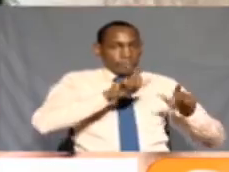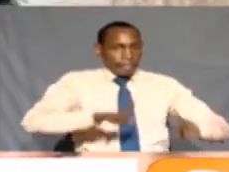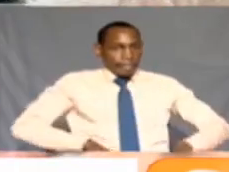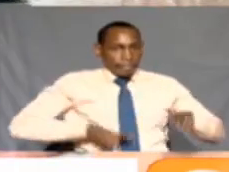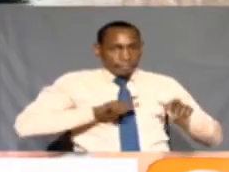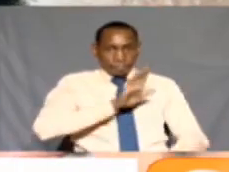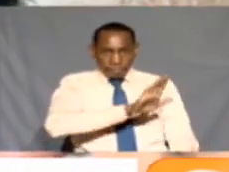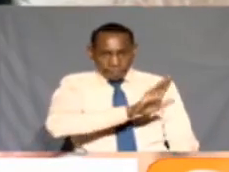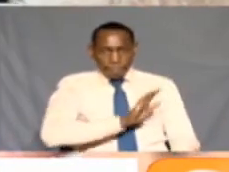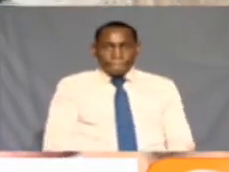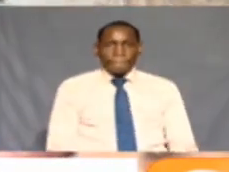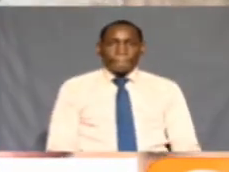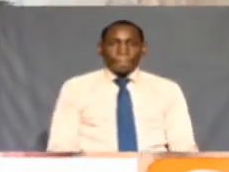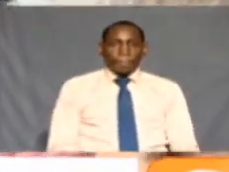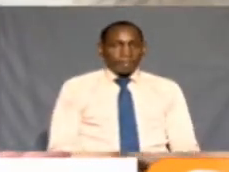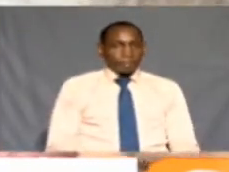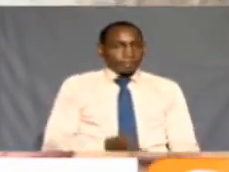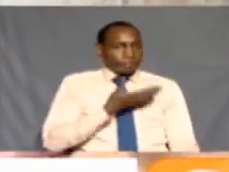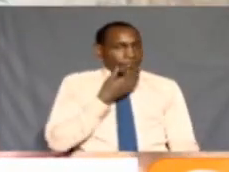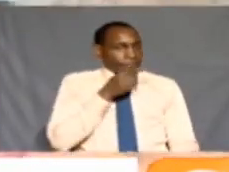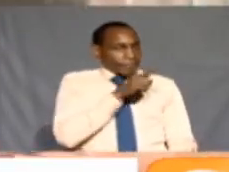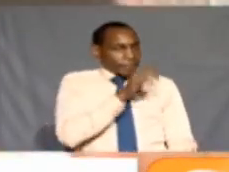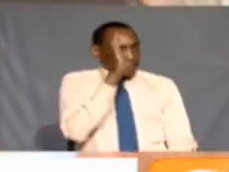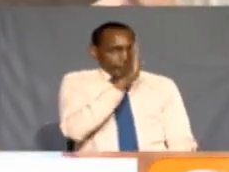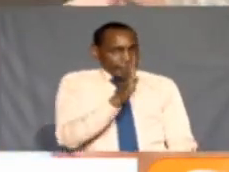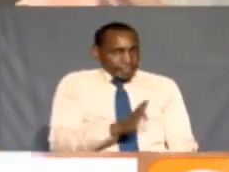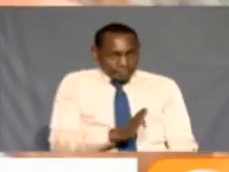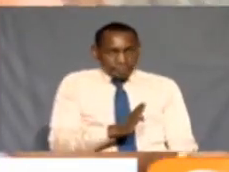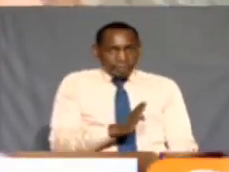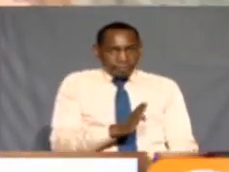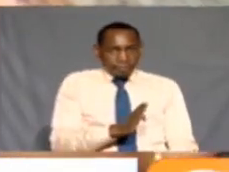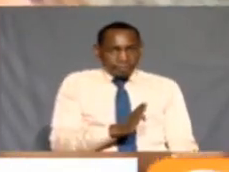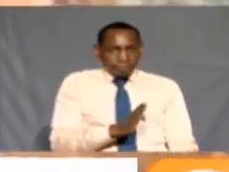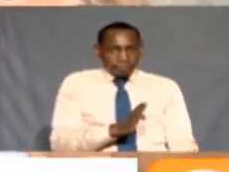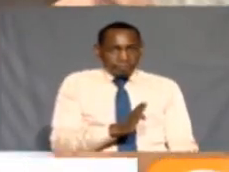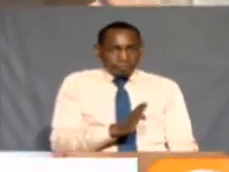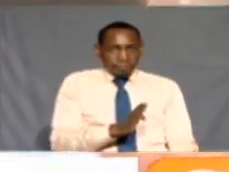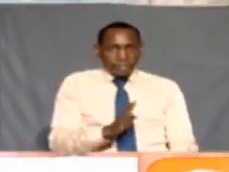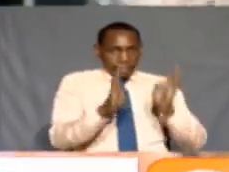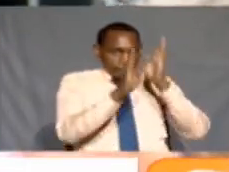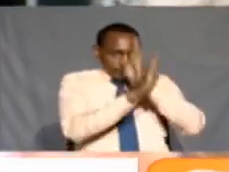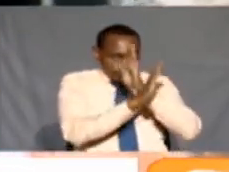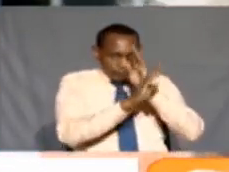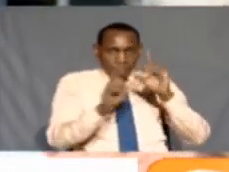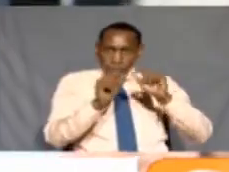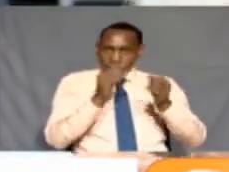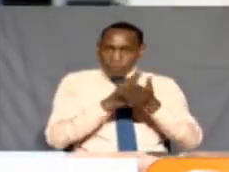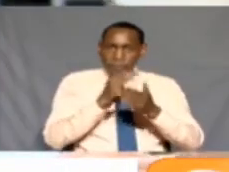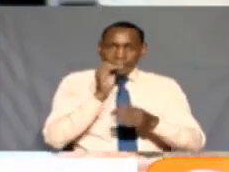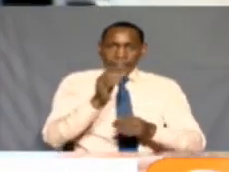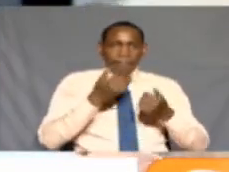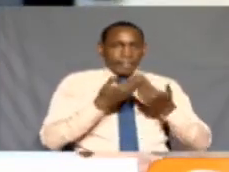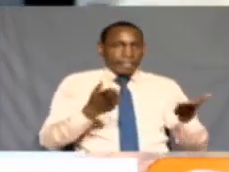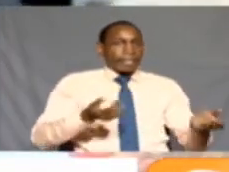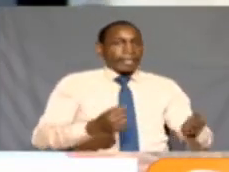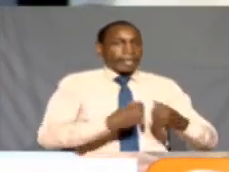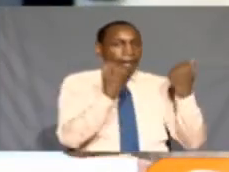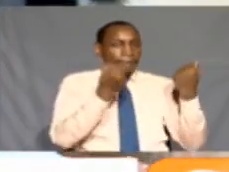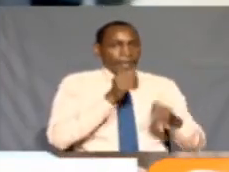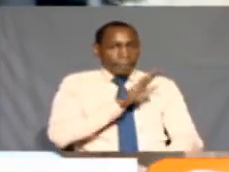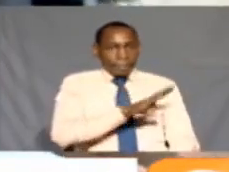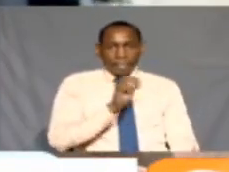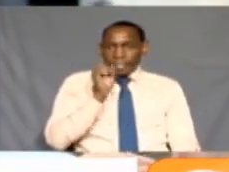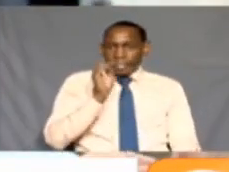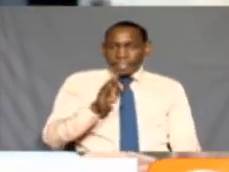life. He never hid the fact that if anything happens to him, if